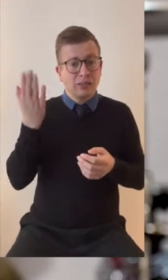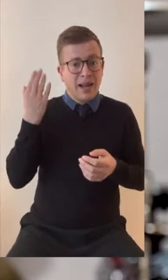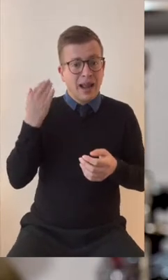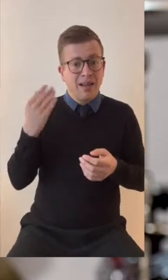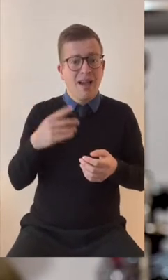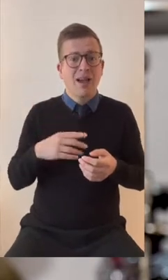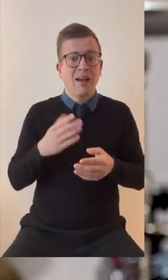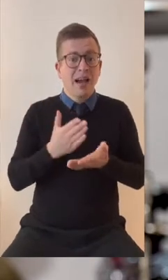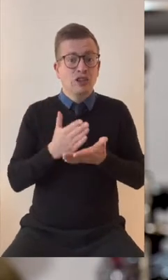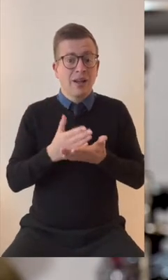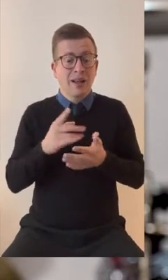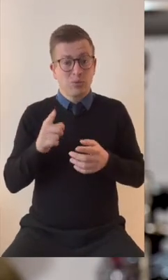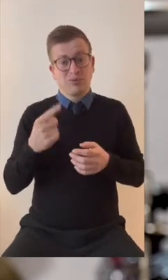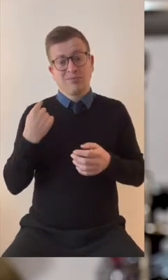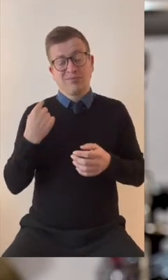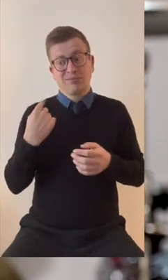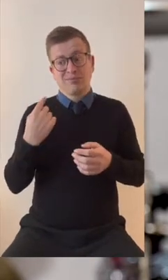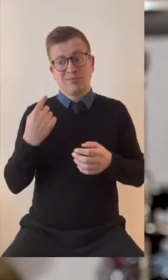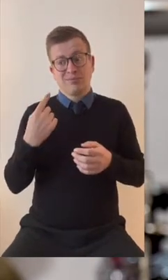he was